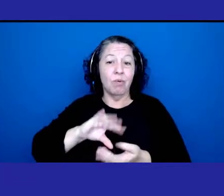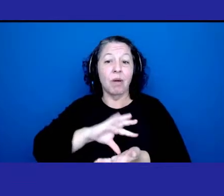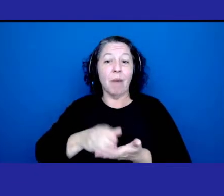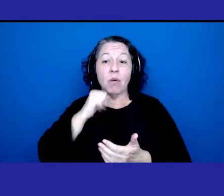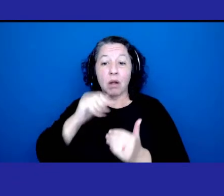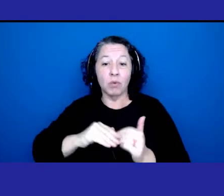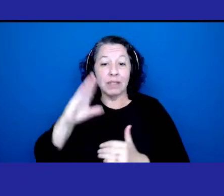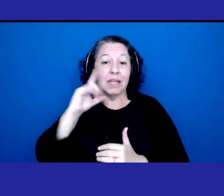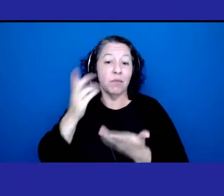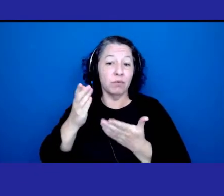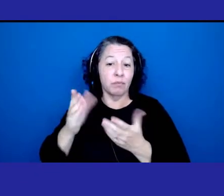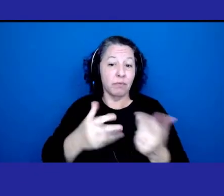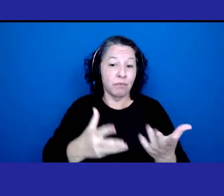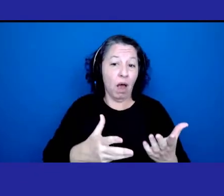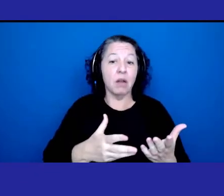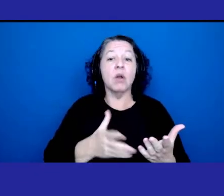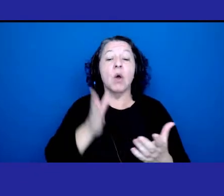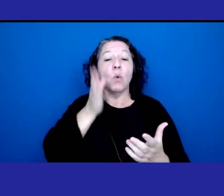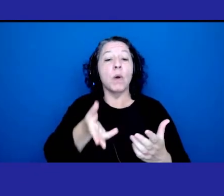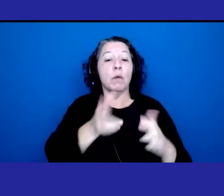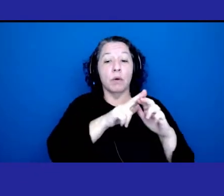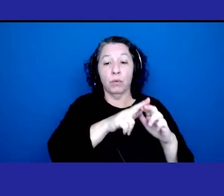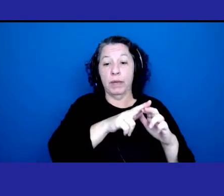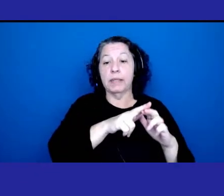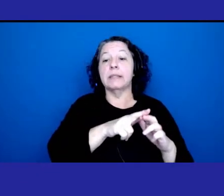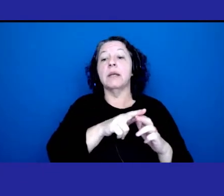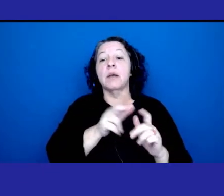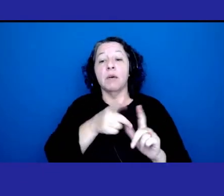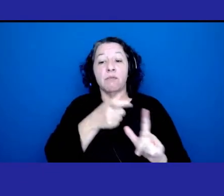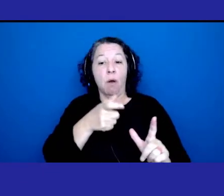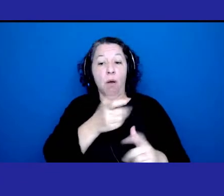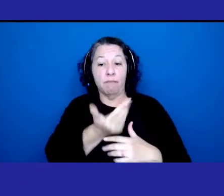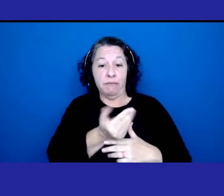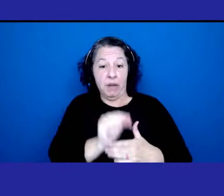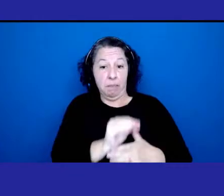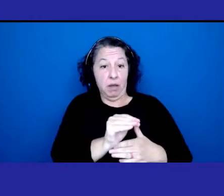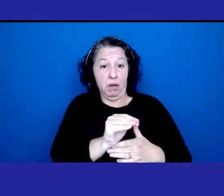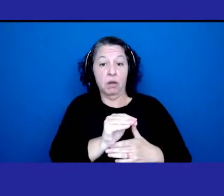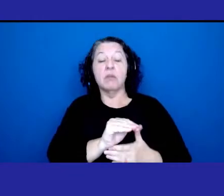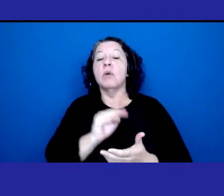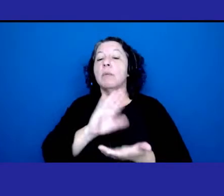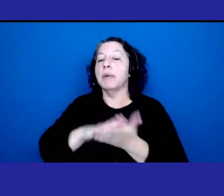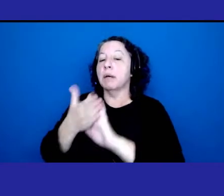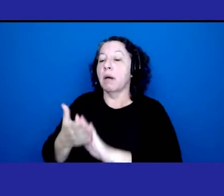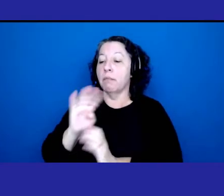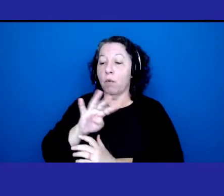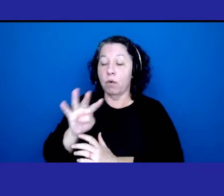provided by Natera shall increase from 15 million to